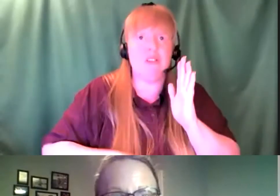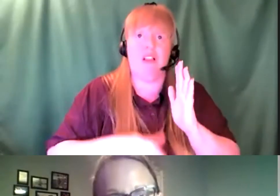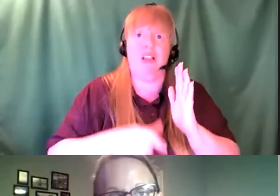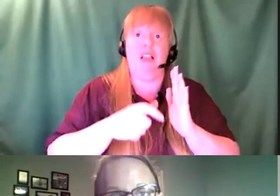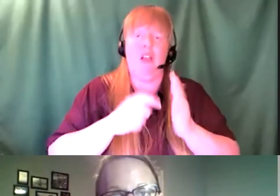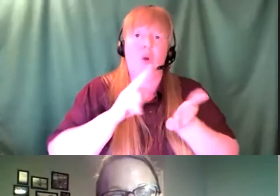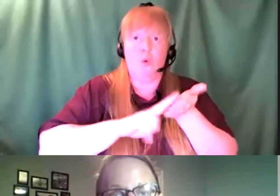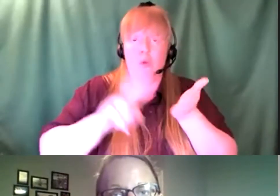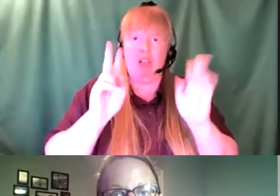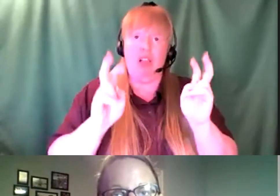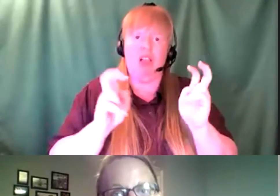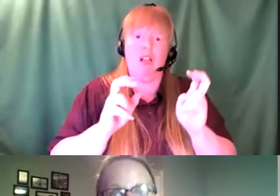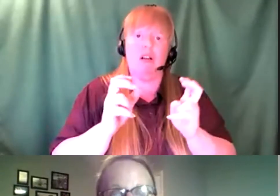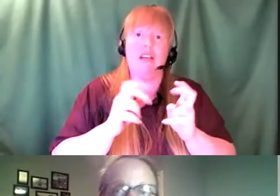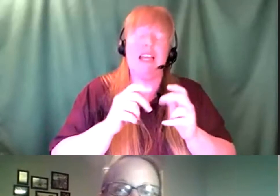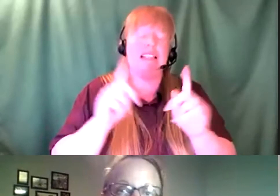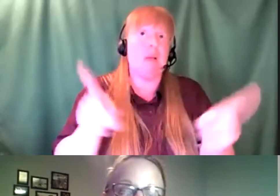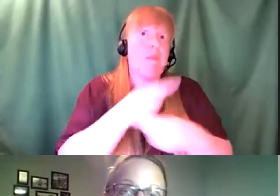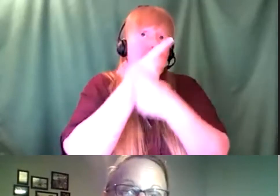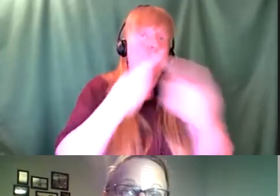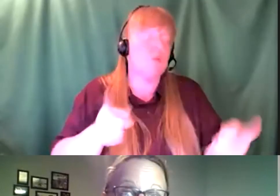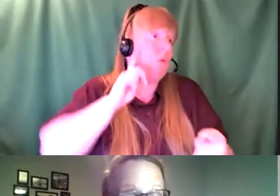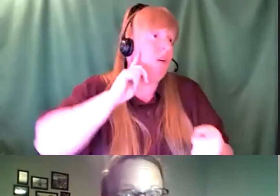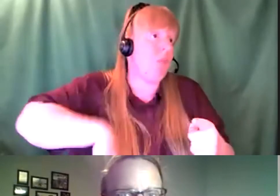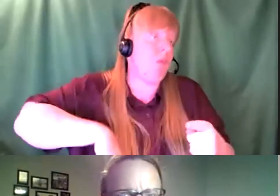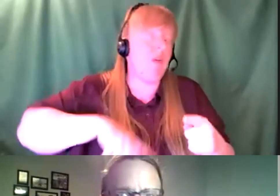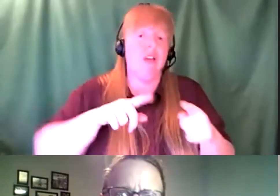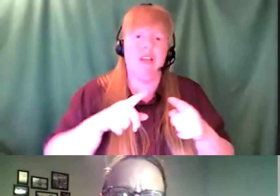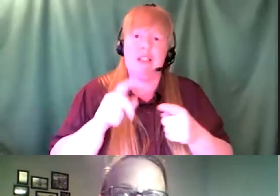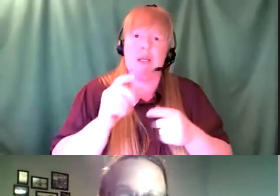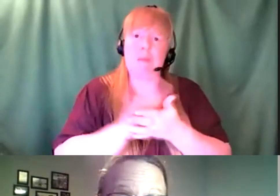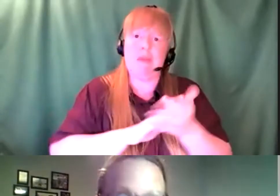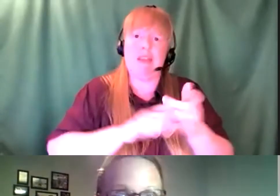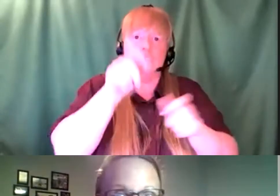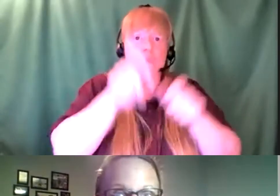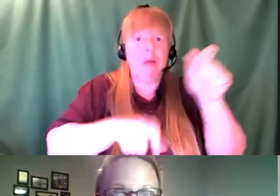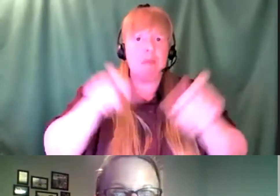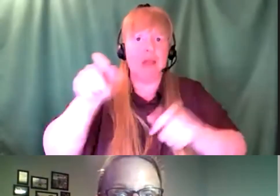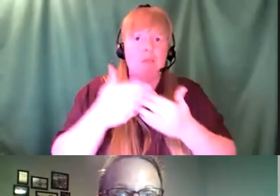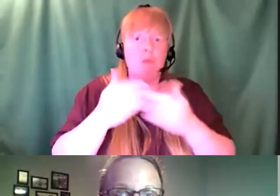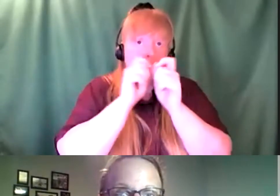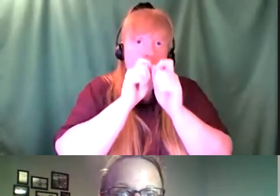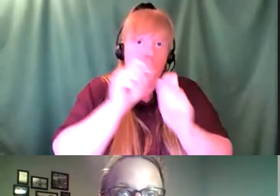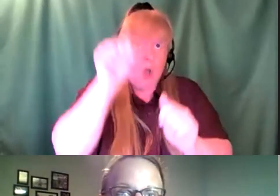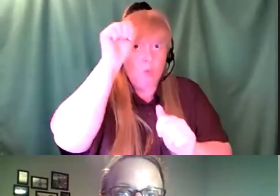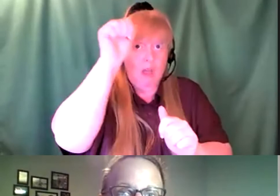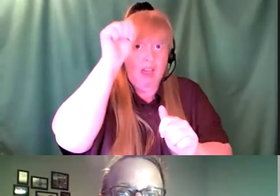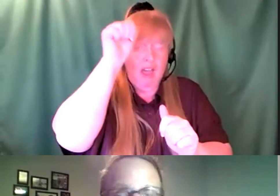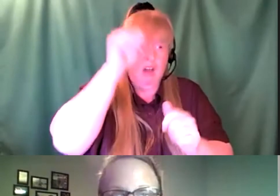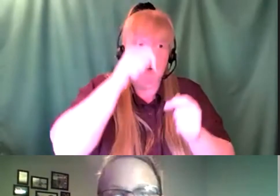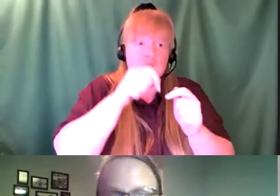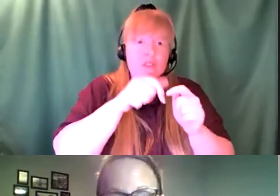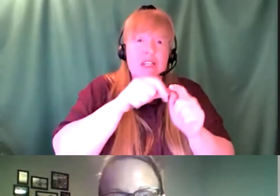we've got to make the public more aware of the disabilities, of the huge range of disabilities, and how